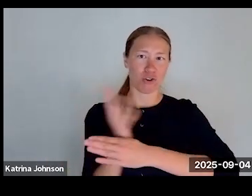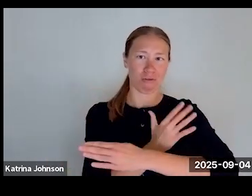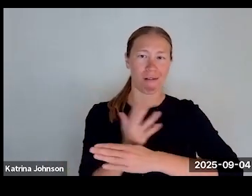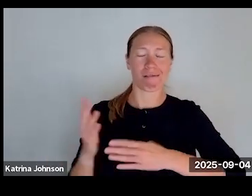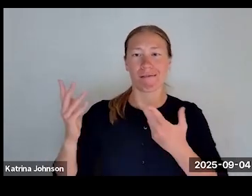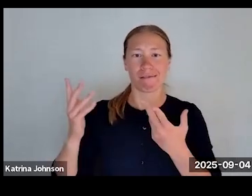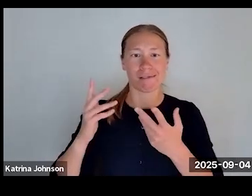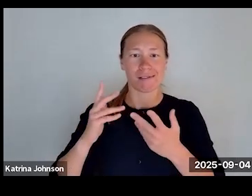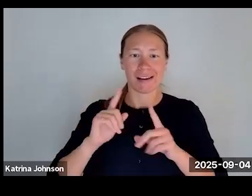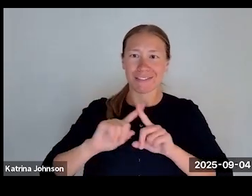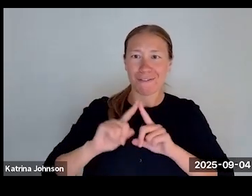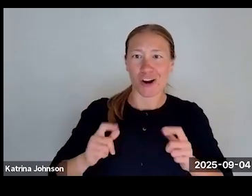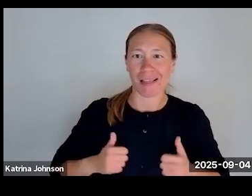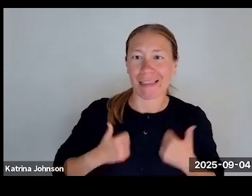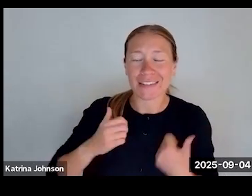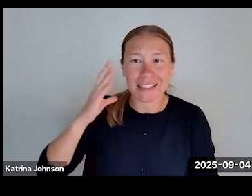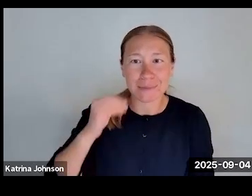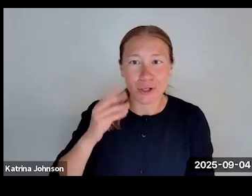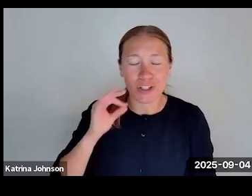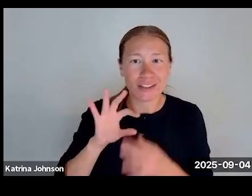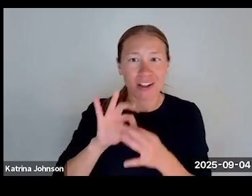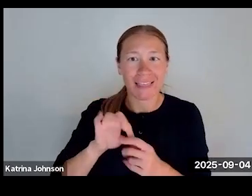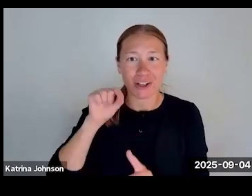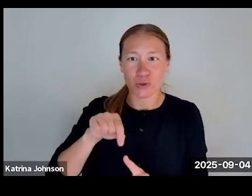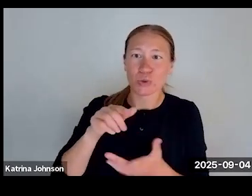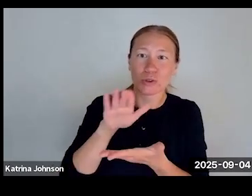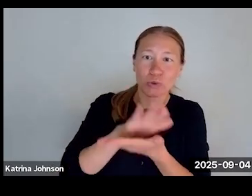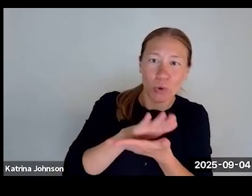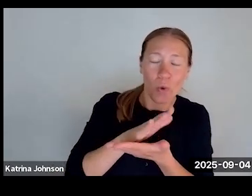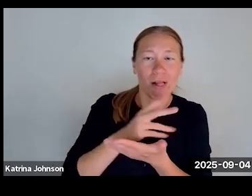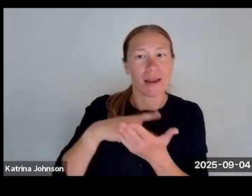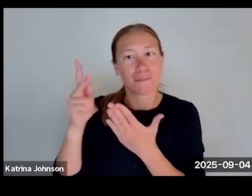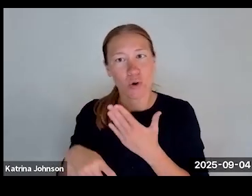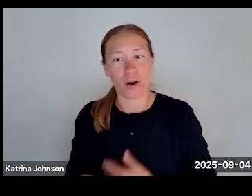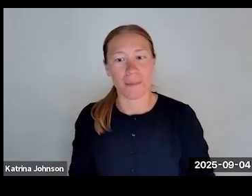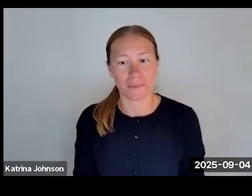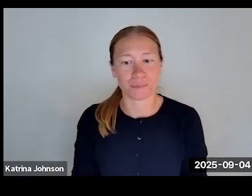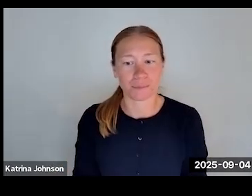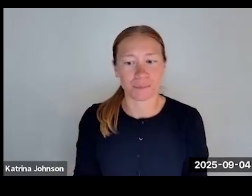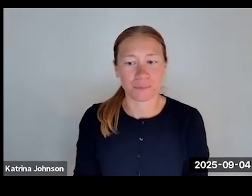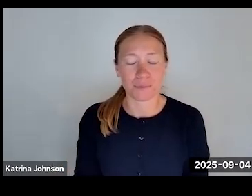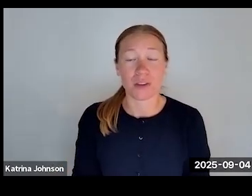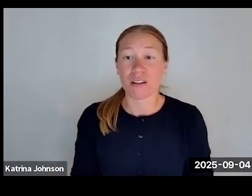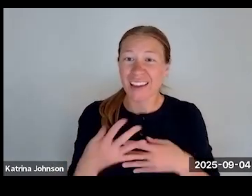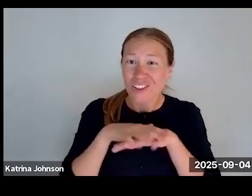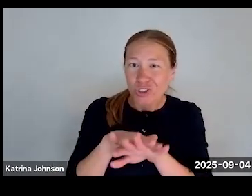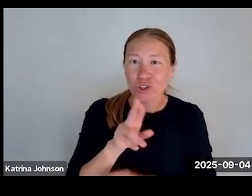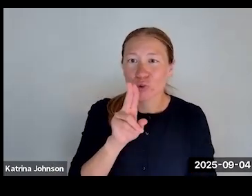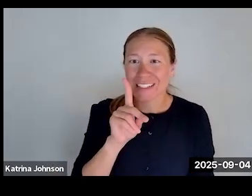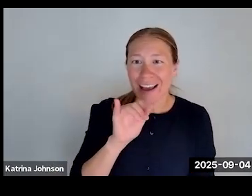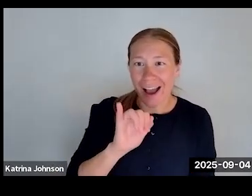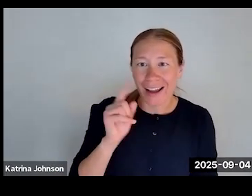students at your school or in your program. By integrating UDI strategies with